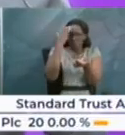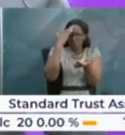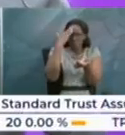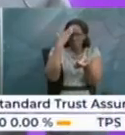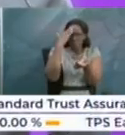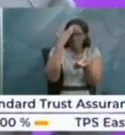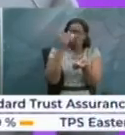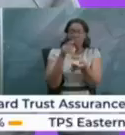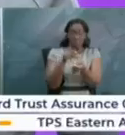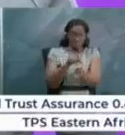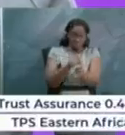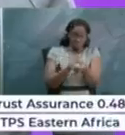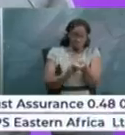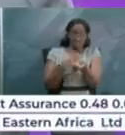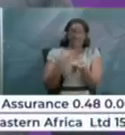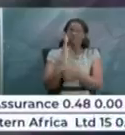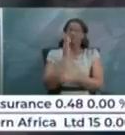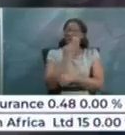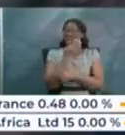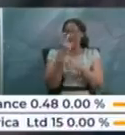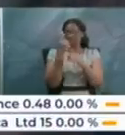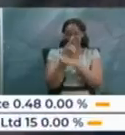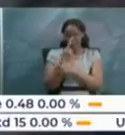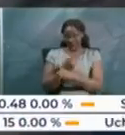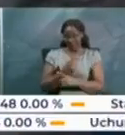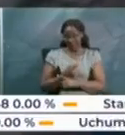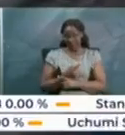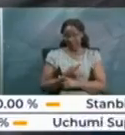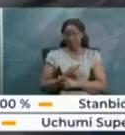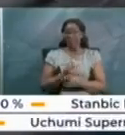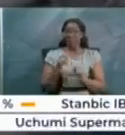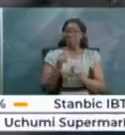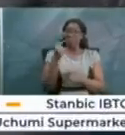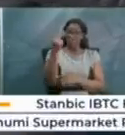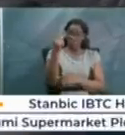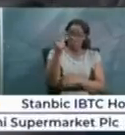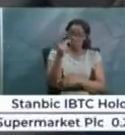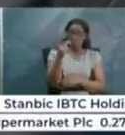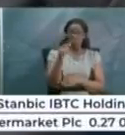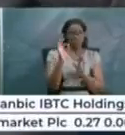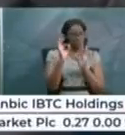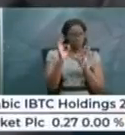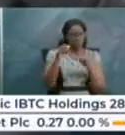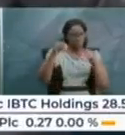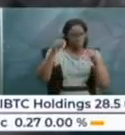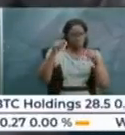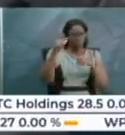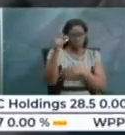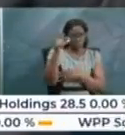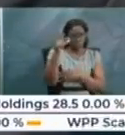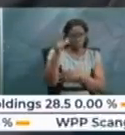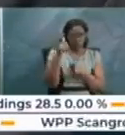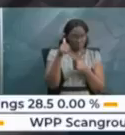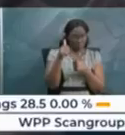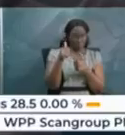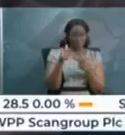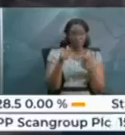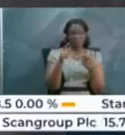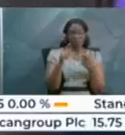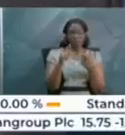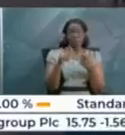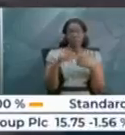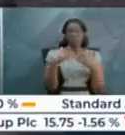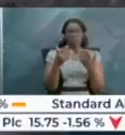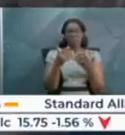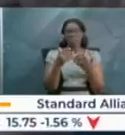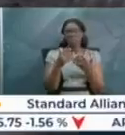call it the bracelet. We'll so call it the that. bracelet can either come in gold, good gold, stainless steel gold. So it doesn't, like, I've